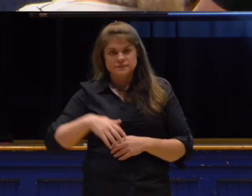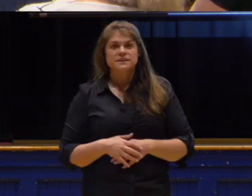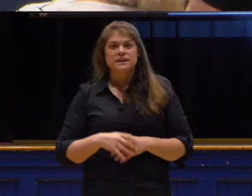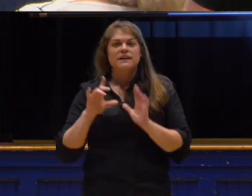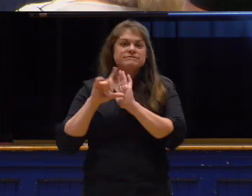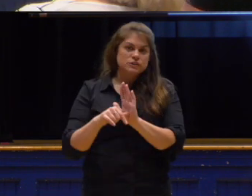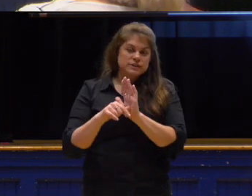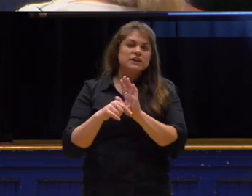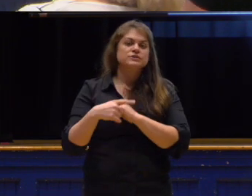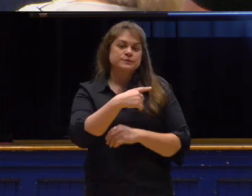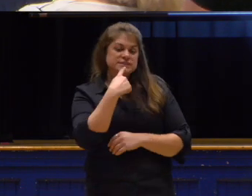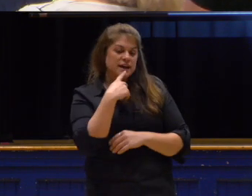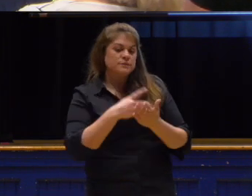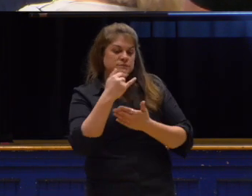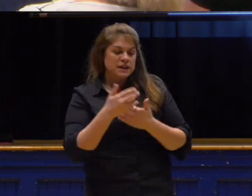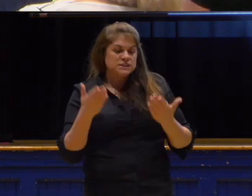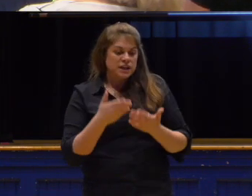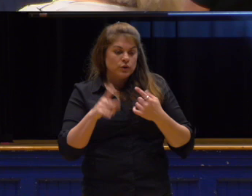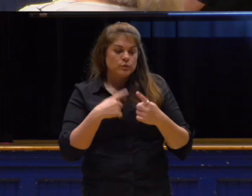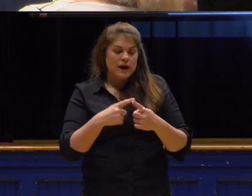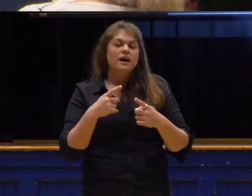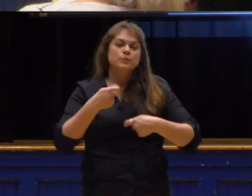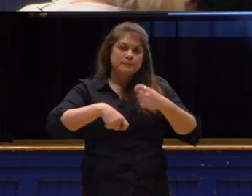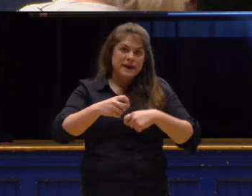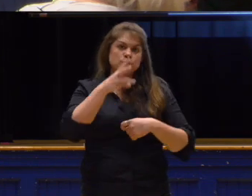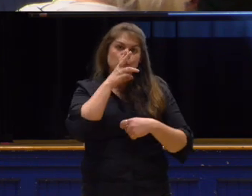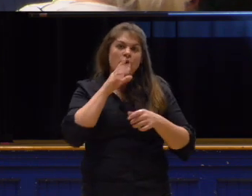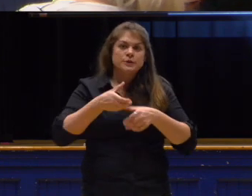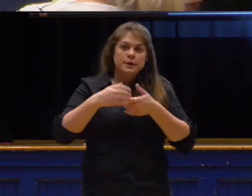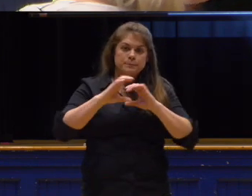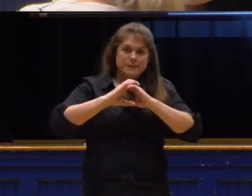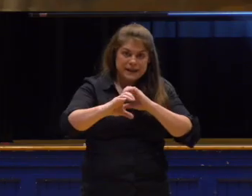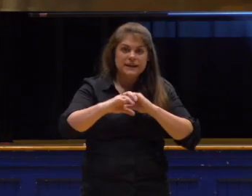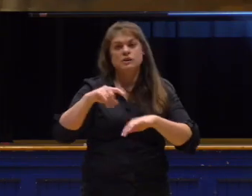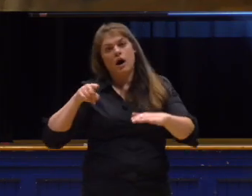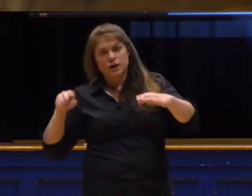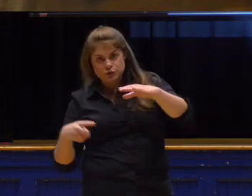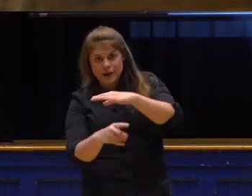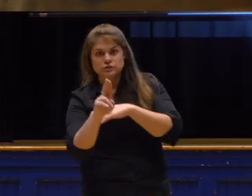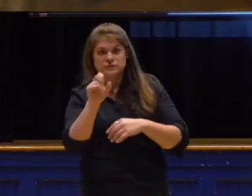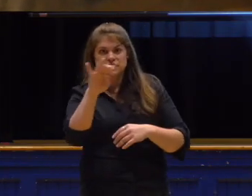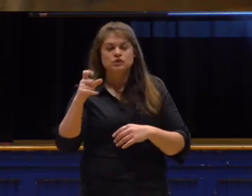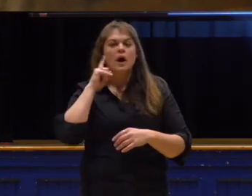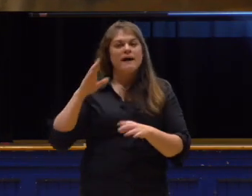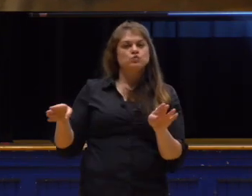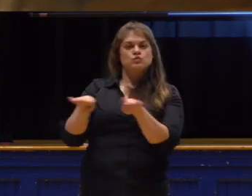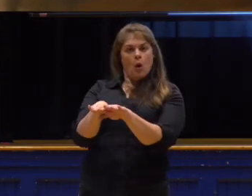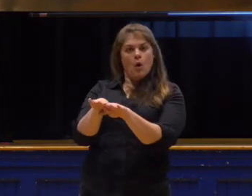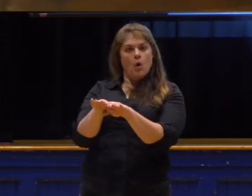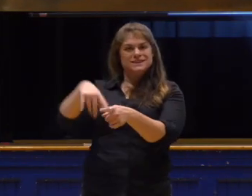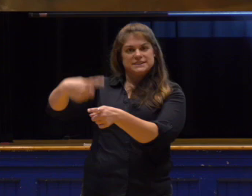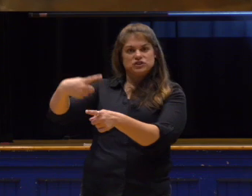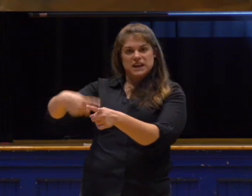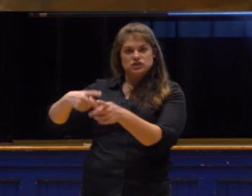Eventually, as you're doing the projects here, you're going to have to, when they do the water mains and any of the underground utilities, they're going to have to close off an intersection, say